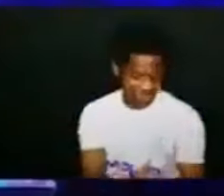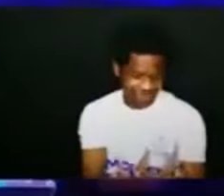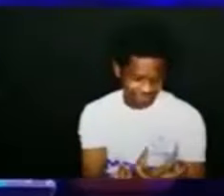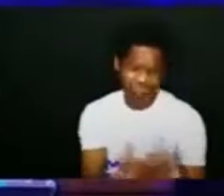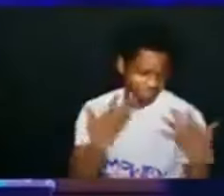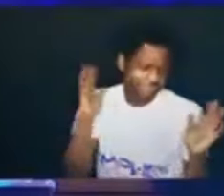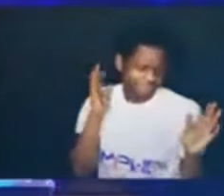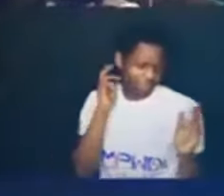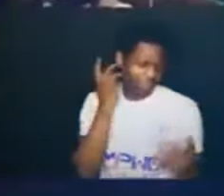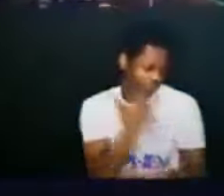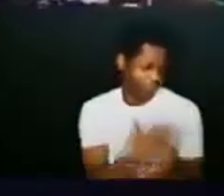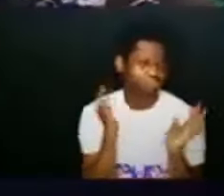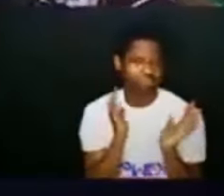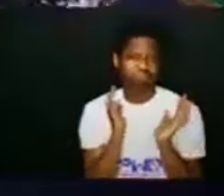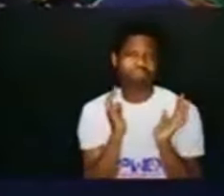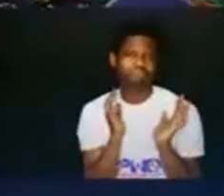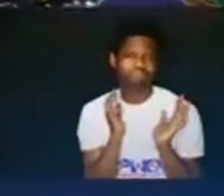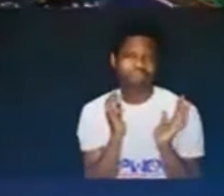You arrested, no say.